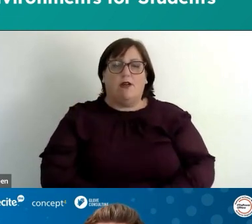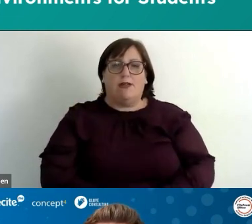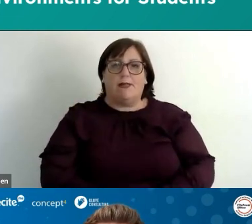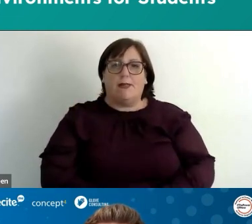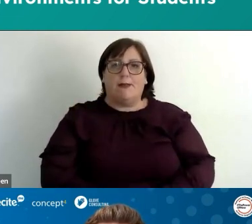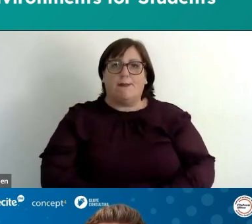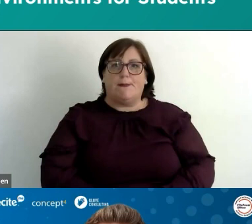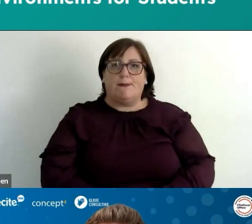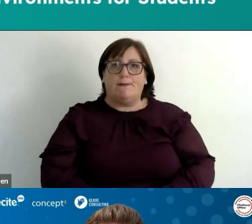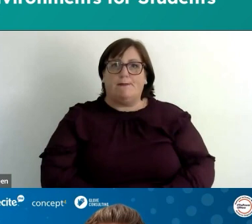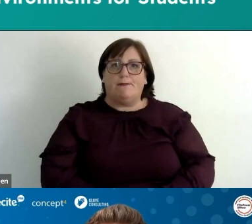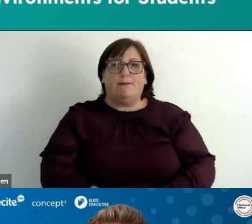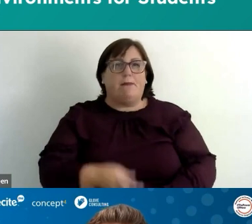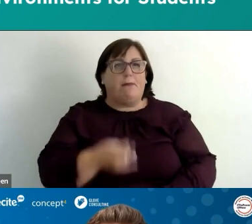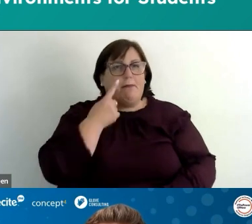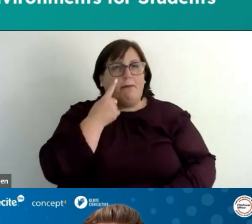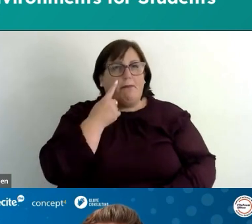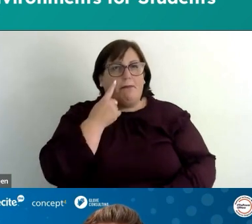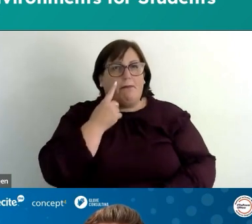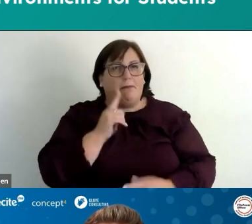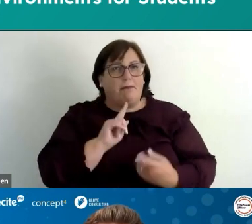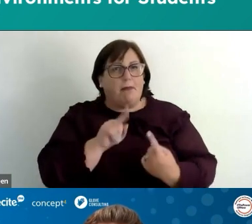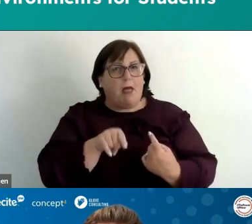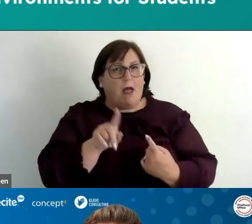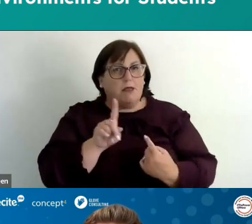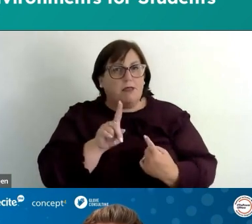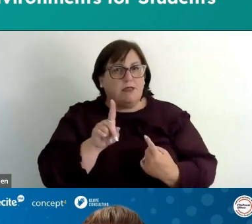what the answer says to that.